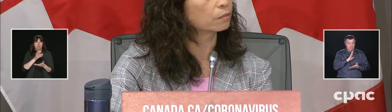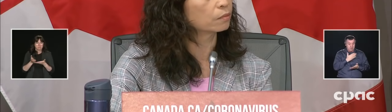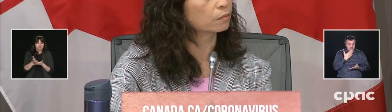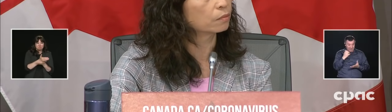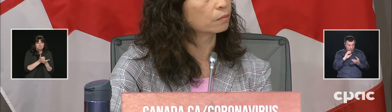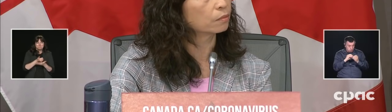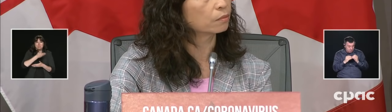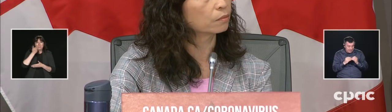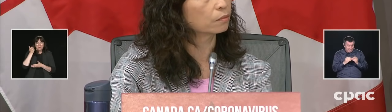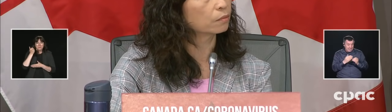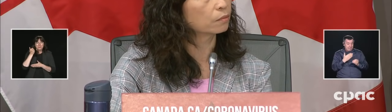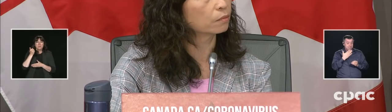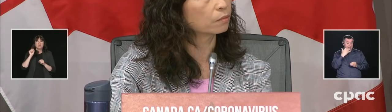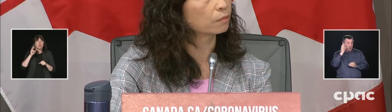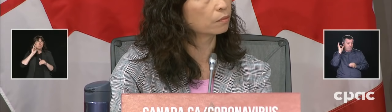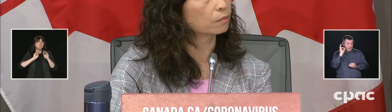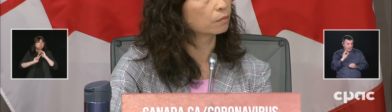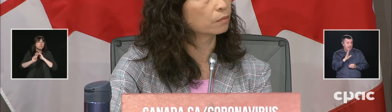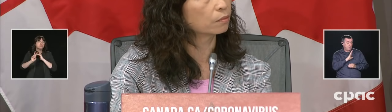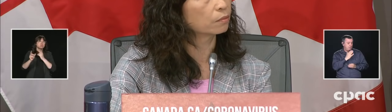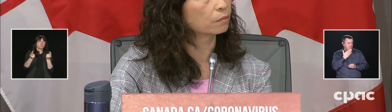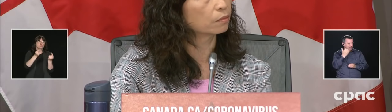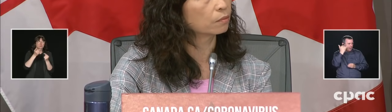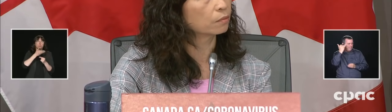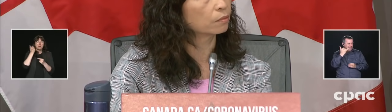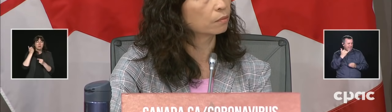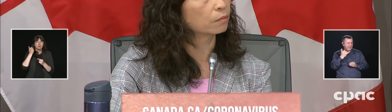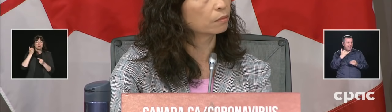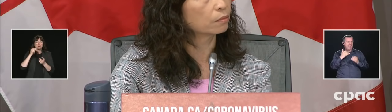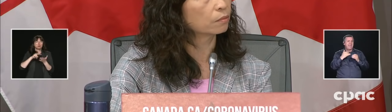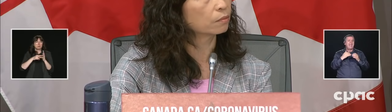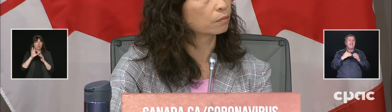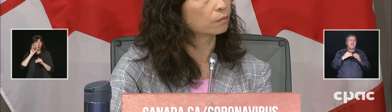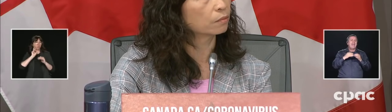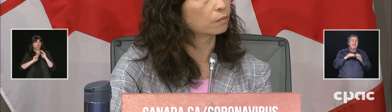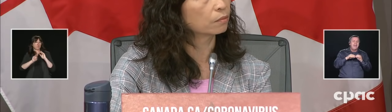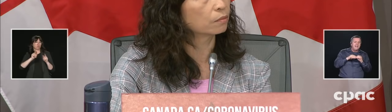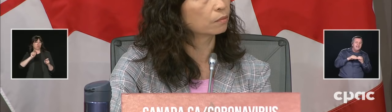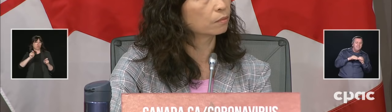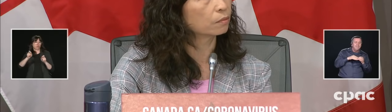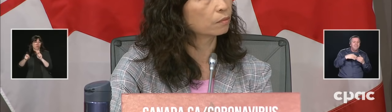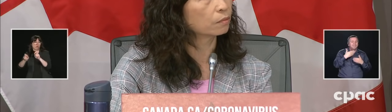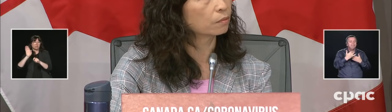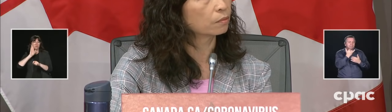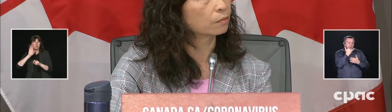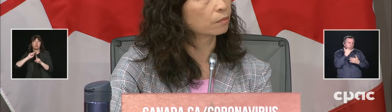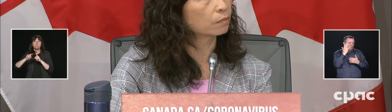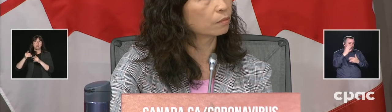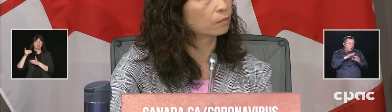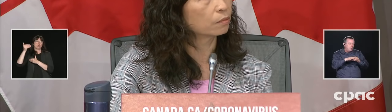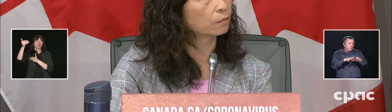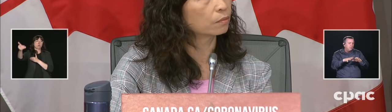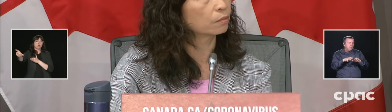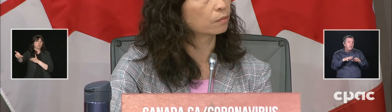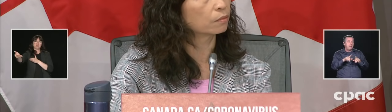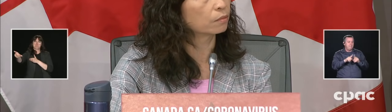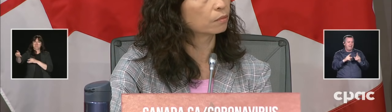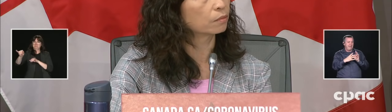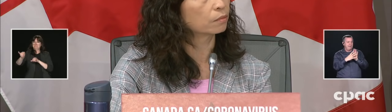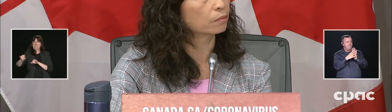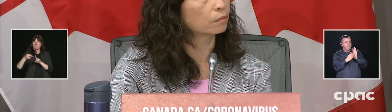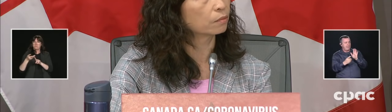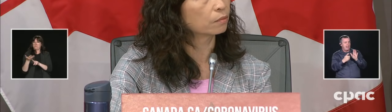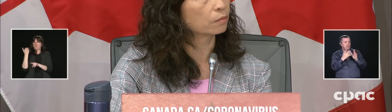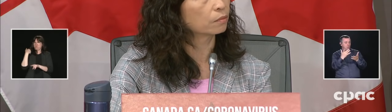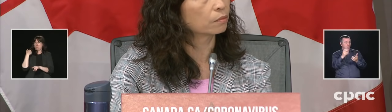it, that there would be changes in the modeling. And yet in the long-term modeling, we don't see any changes today. So what specifically is the data you